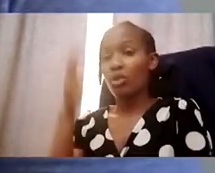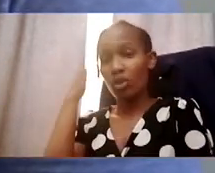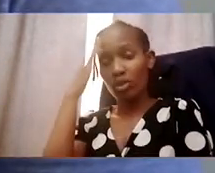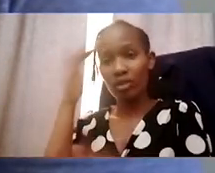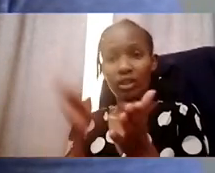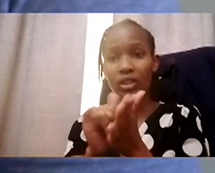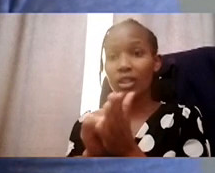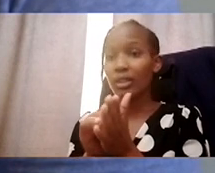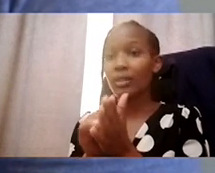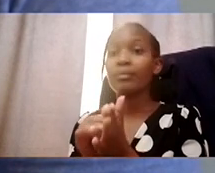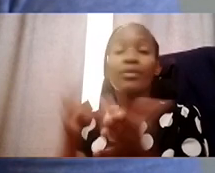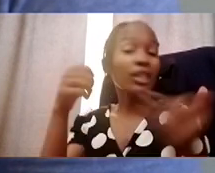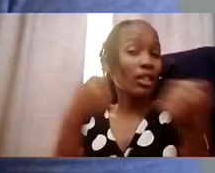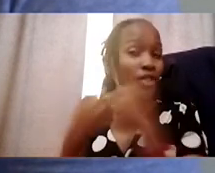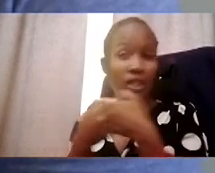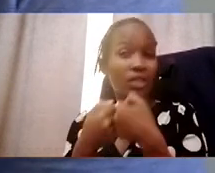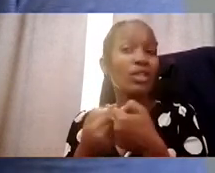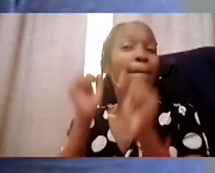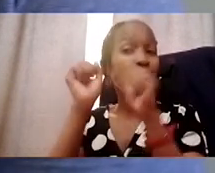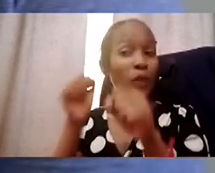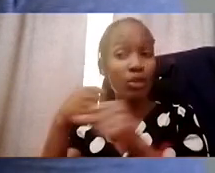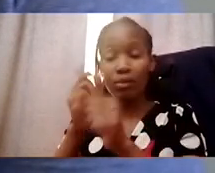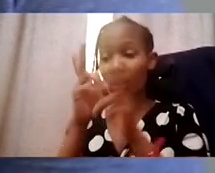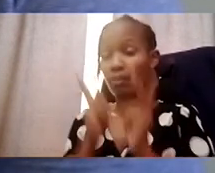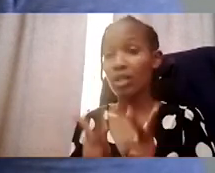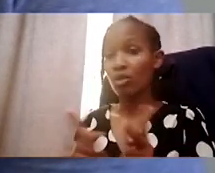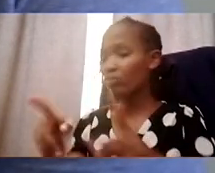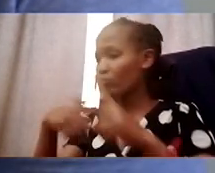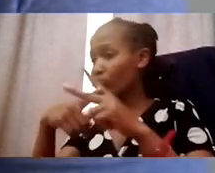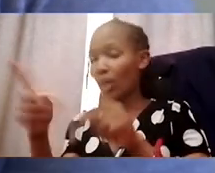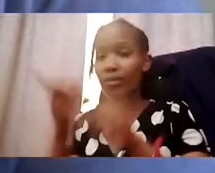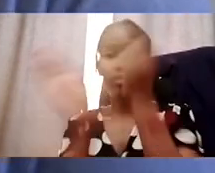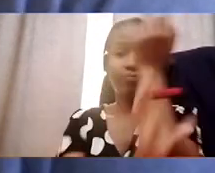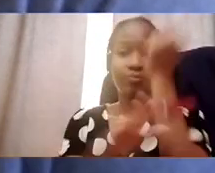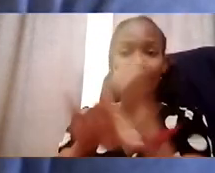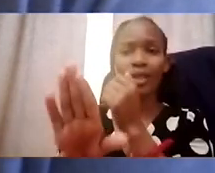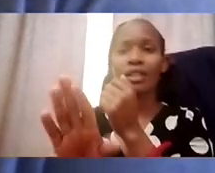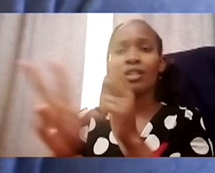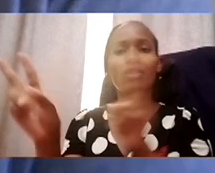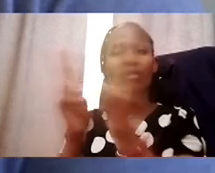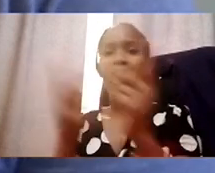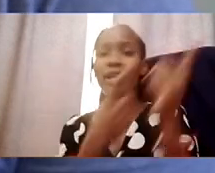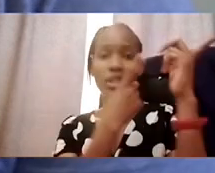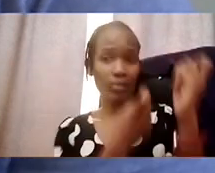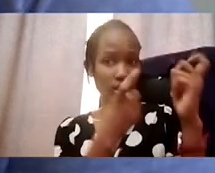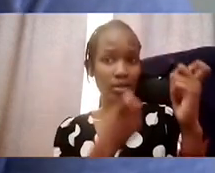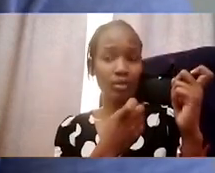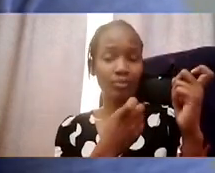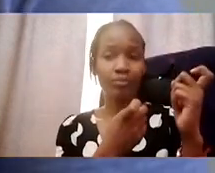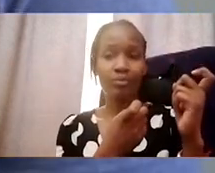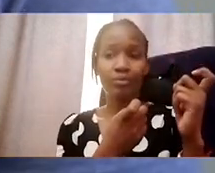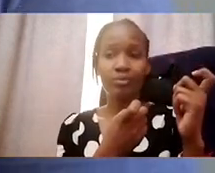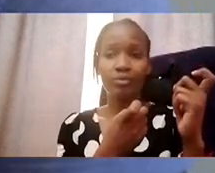somebody to leave their family. And therefore, we were not expecting to be welcomed, but it was